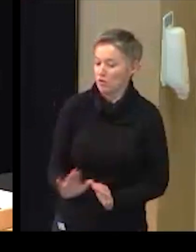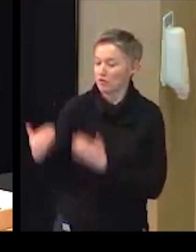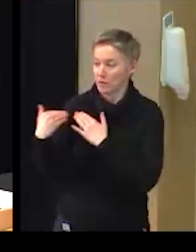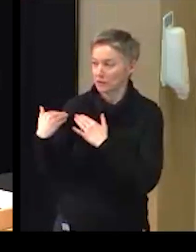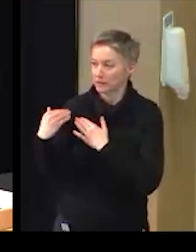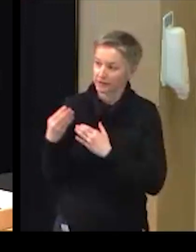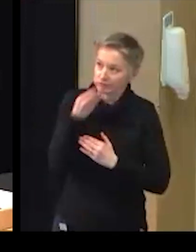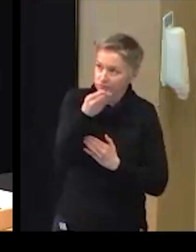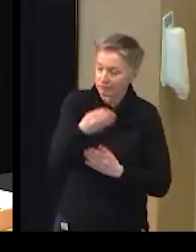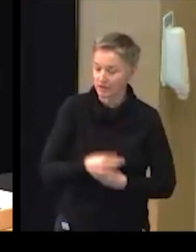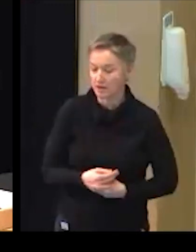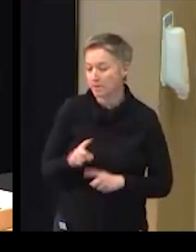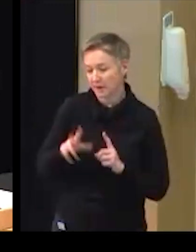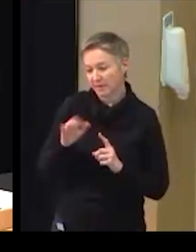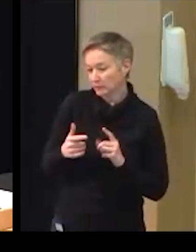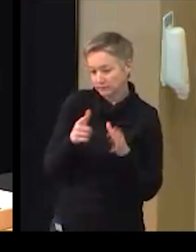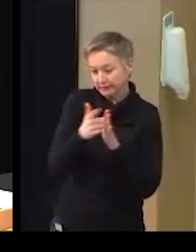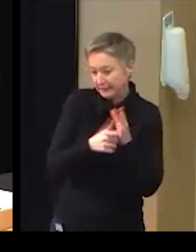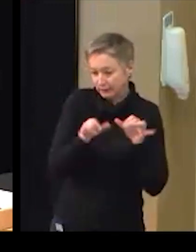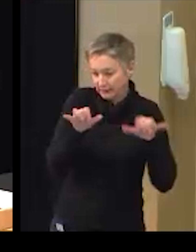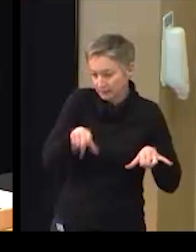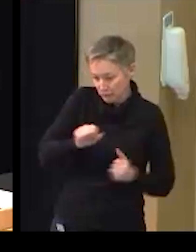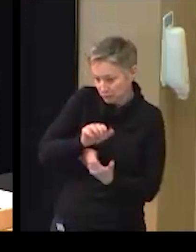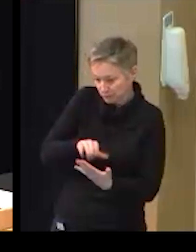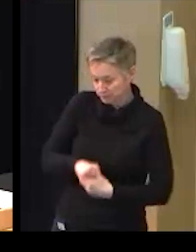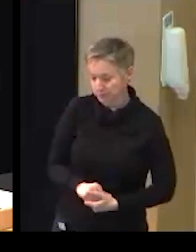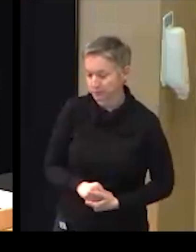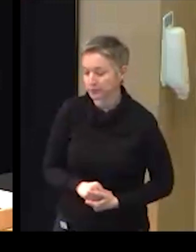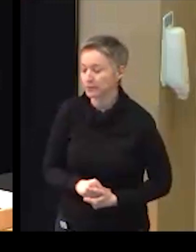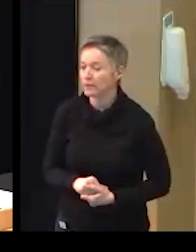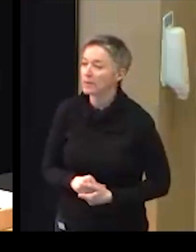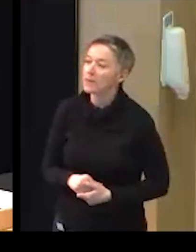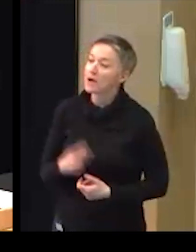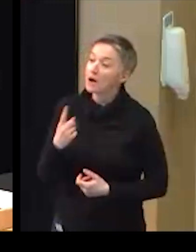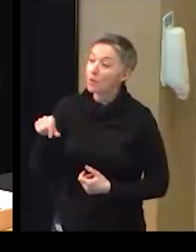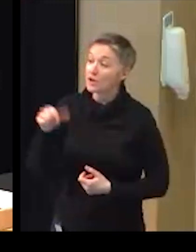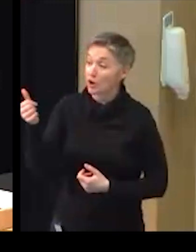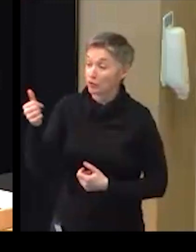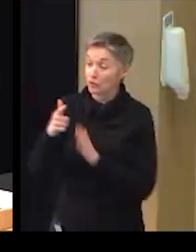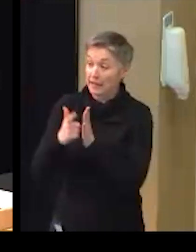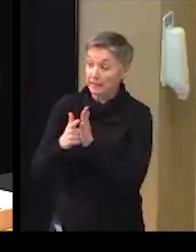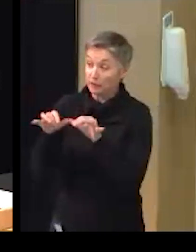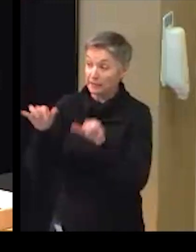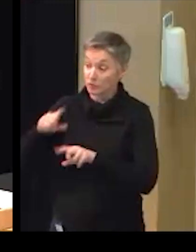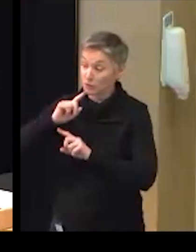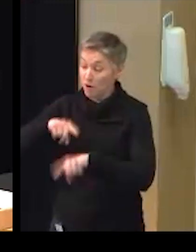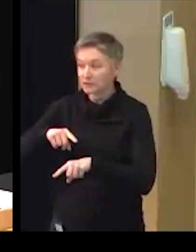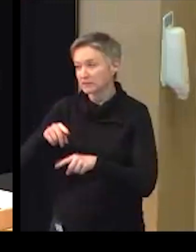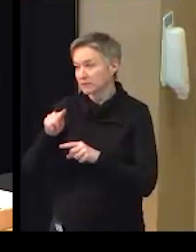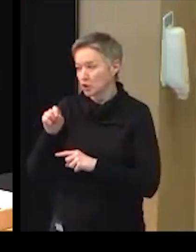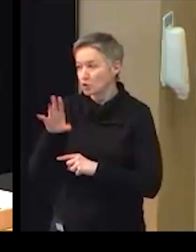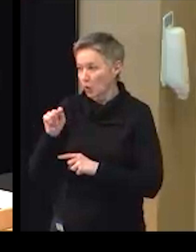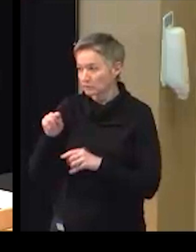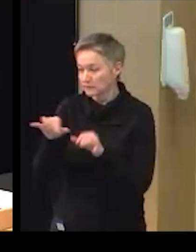what the legal system was coping with. And one of the other areas that the legal system responds is in what's called the tort